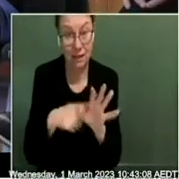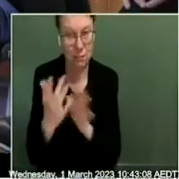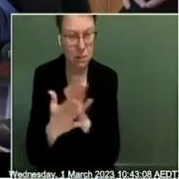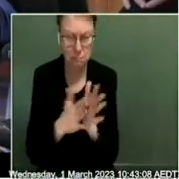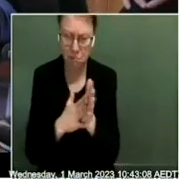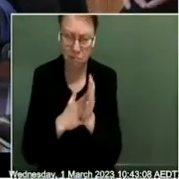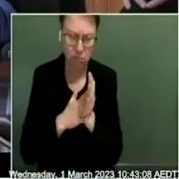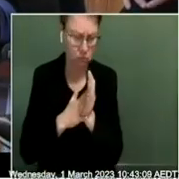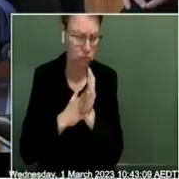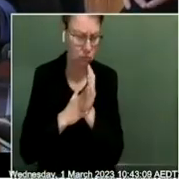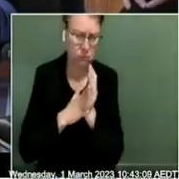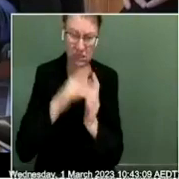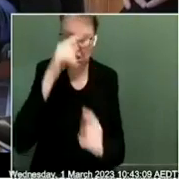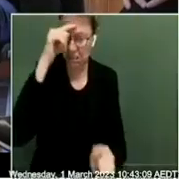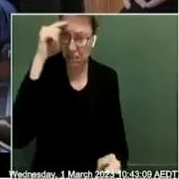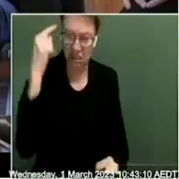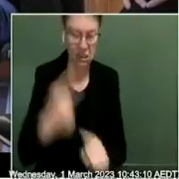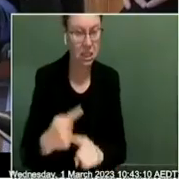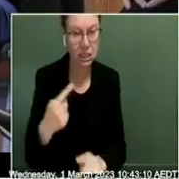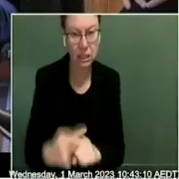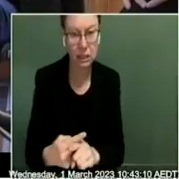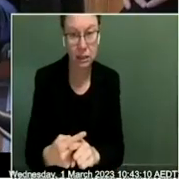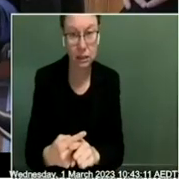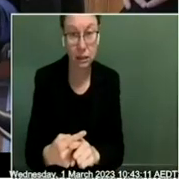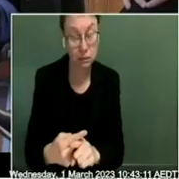she had to go to hospital. So